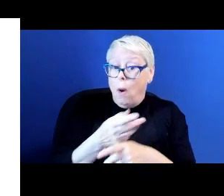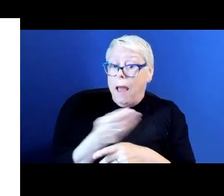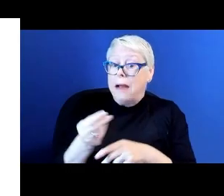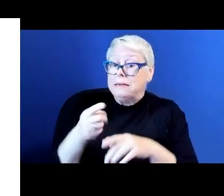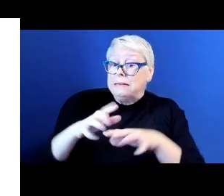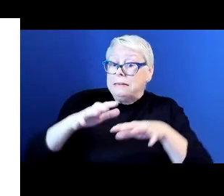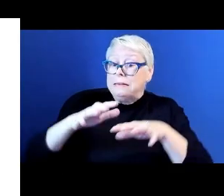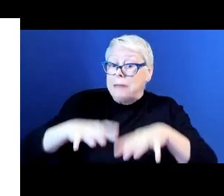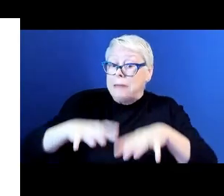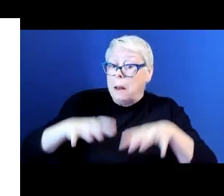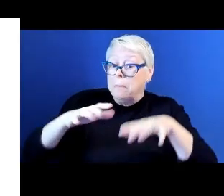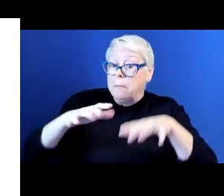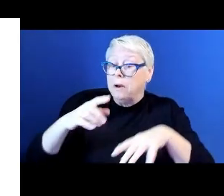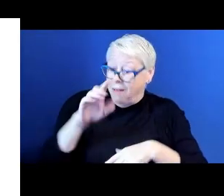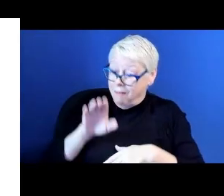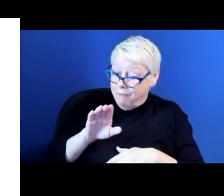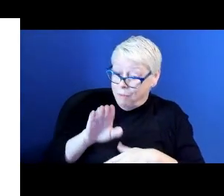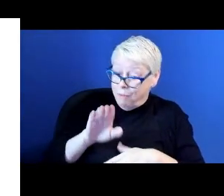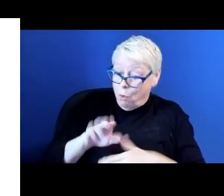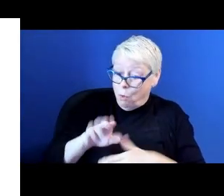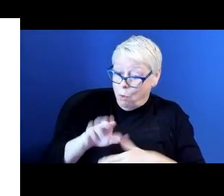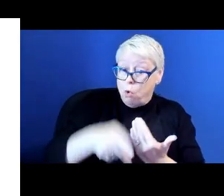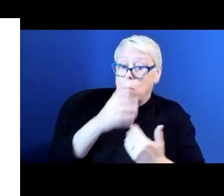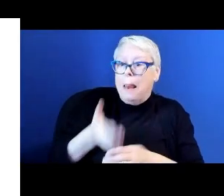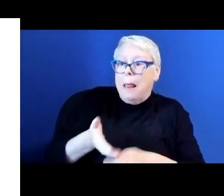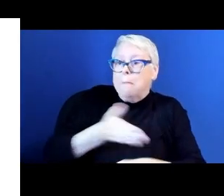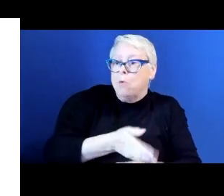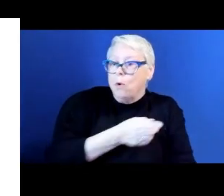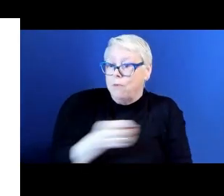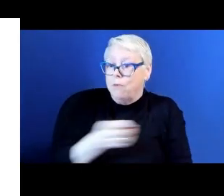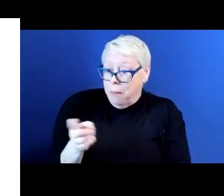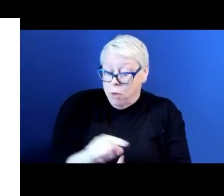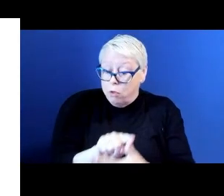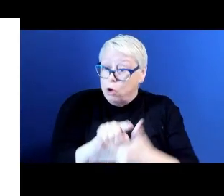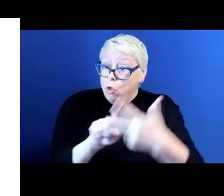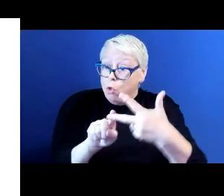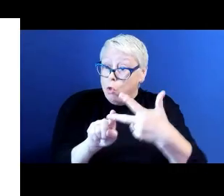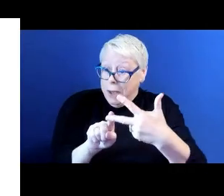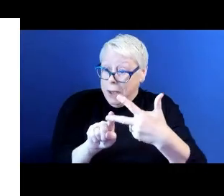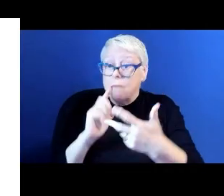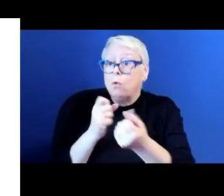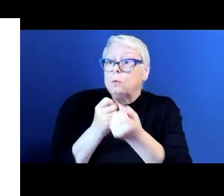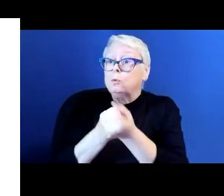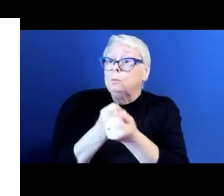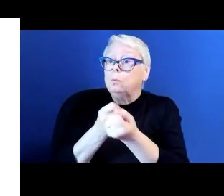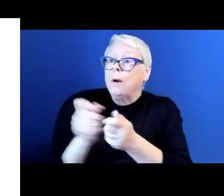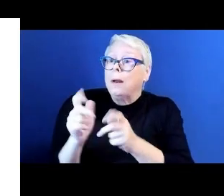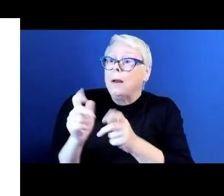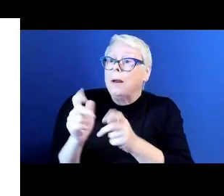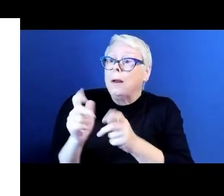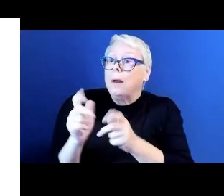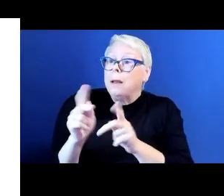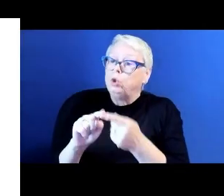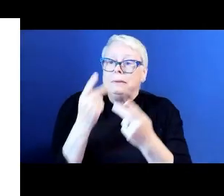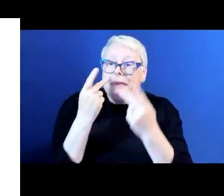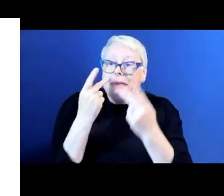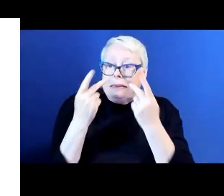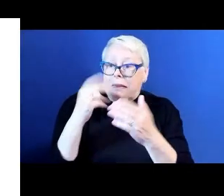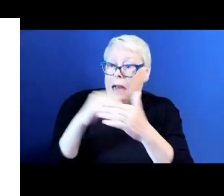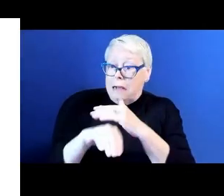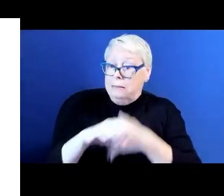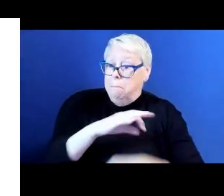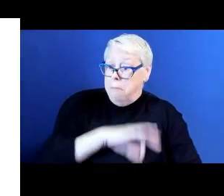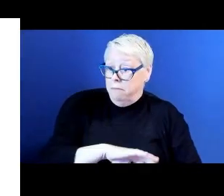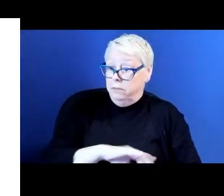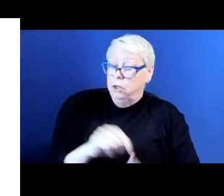programs are improved. There are three elements to supporting individuals with accessing benefits. The first